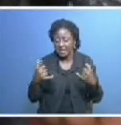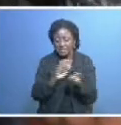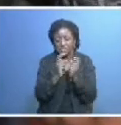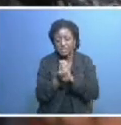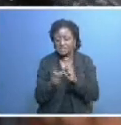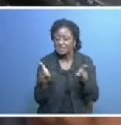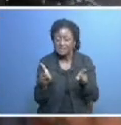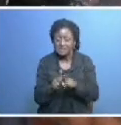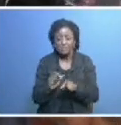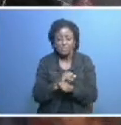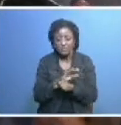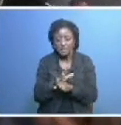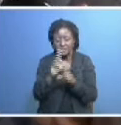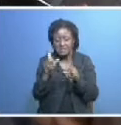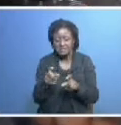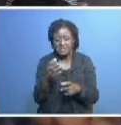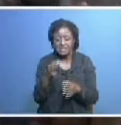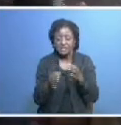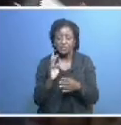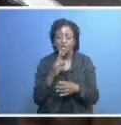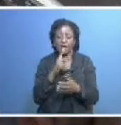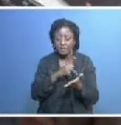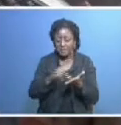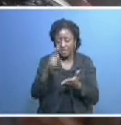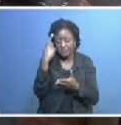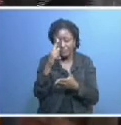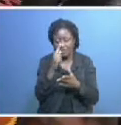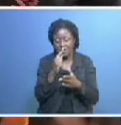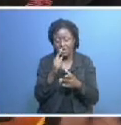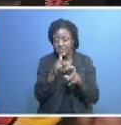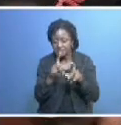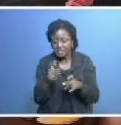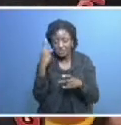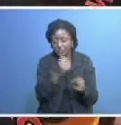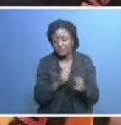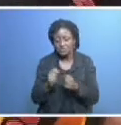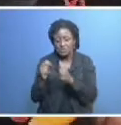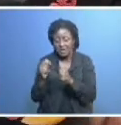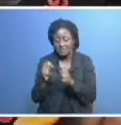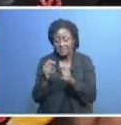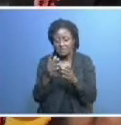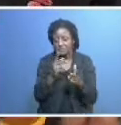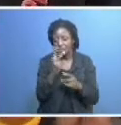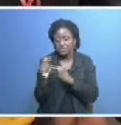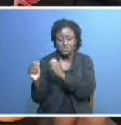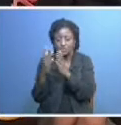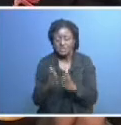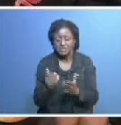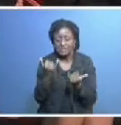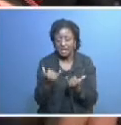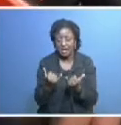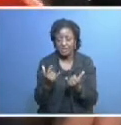are subsidizing the travel for tourists now, we're subsidizing the travel then. So it's